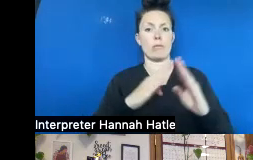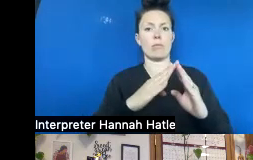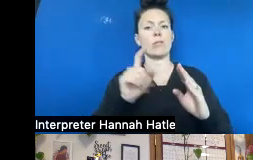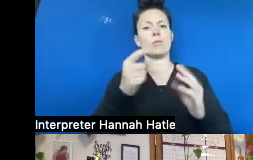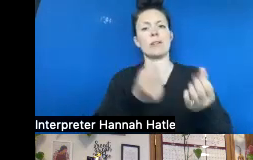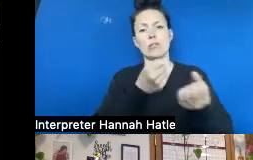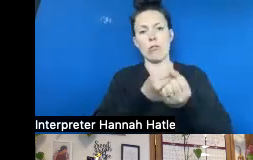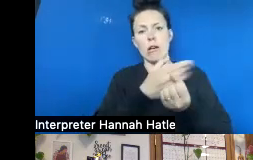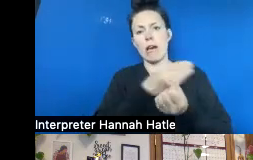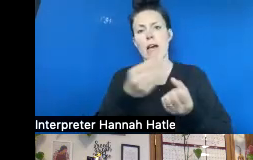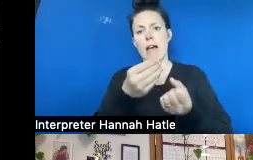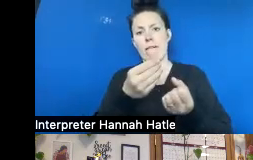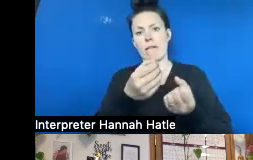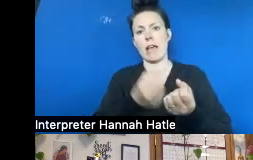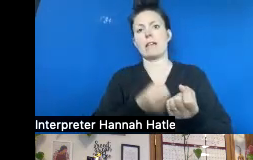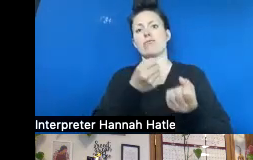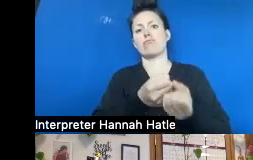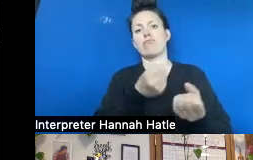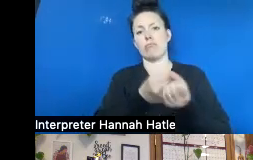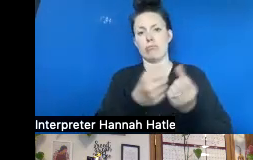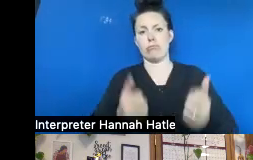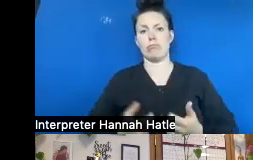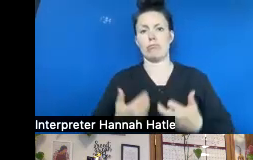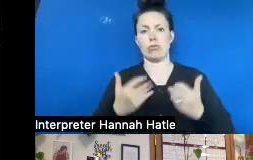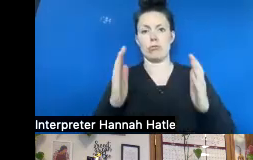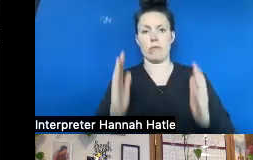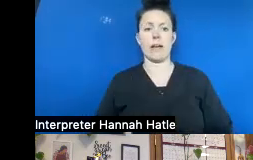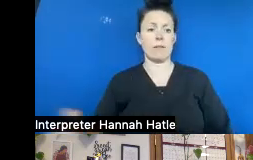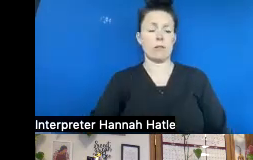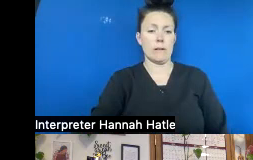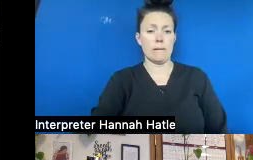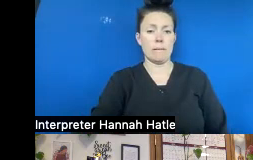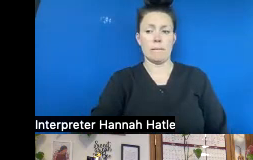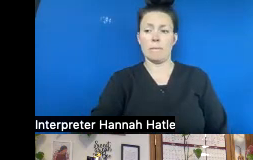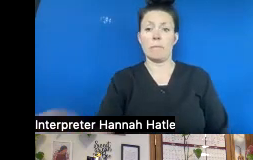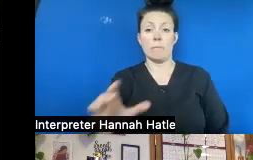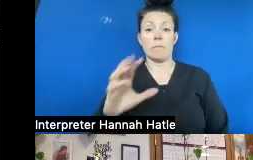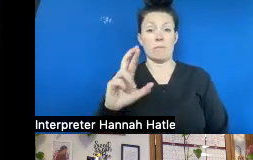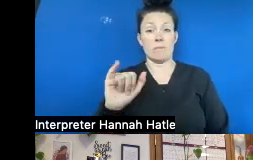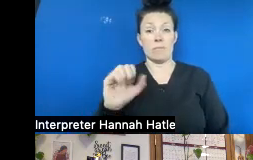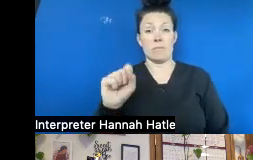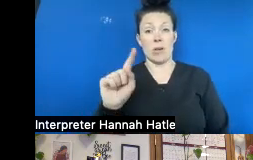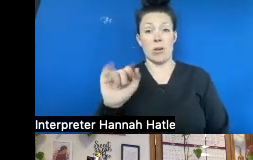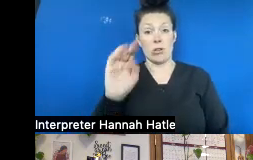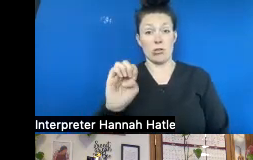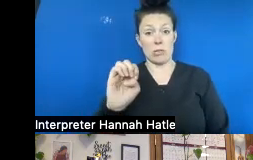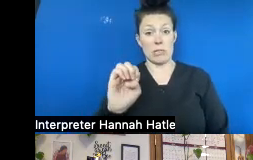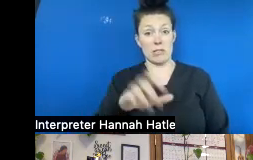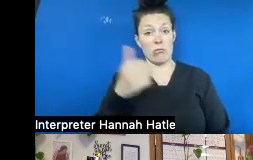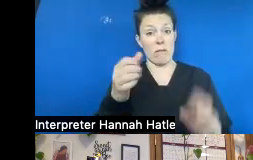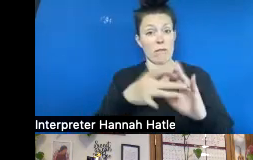and support survivors. Do you have anything to add to that, Christine?